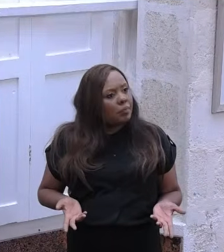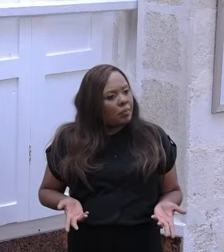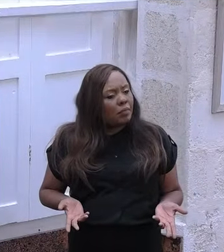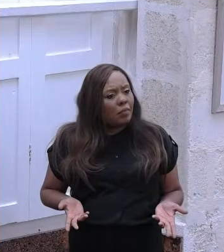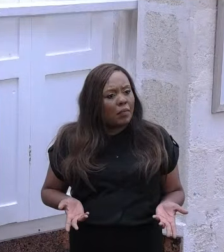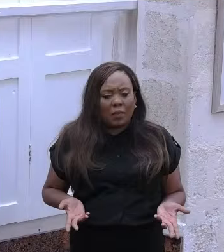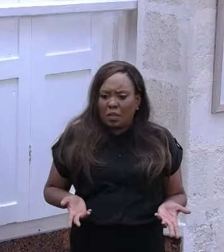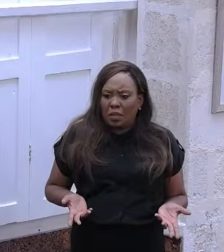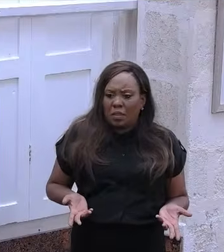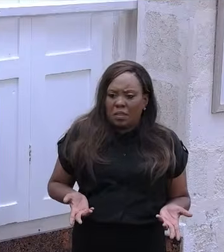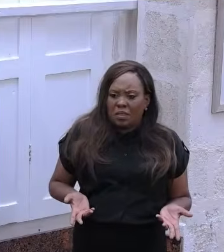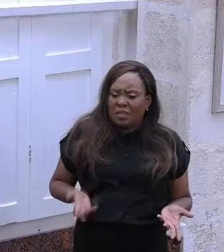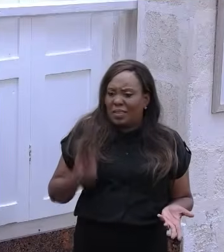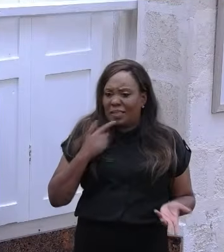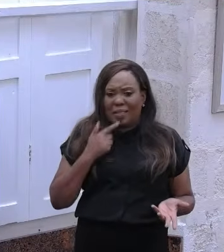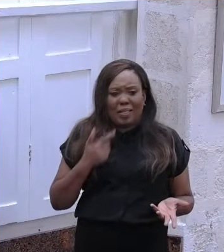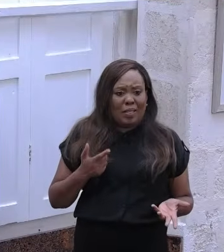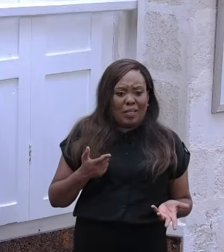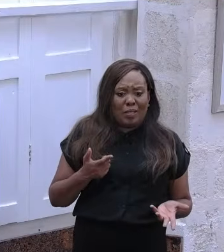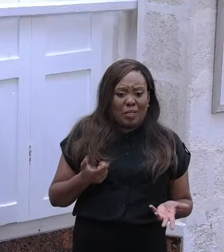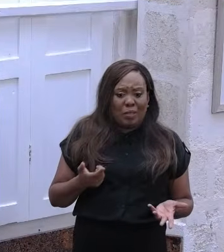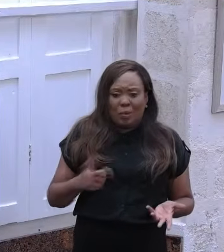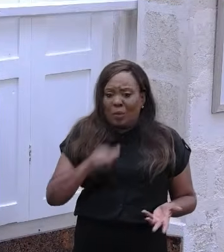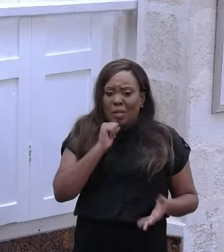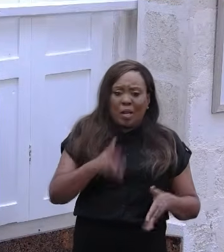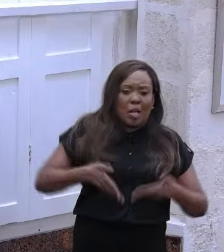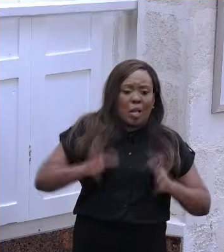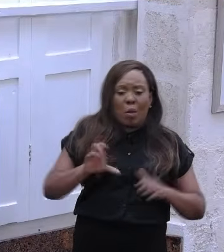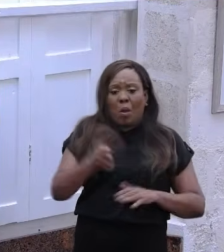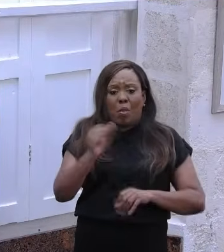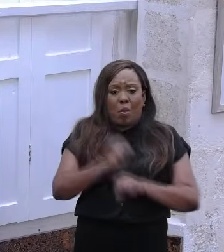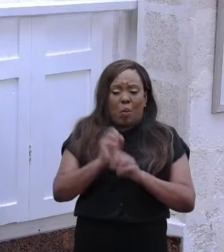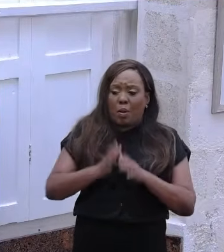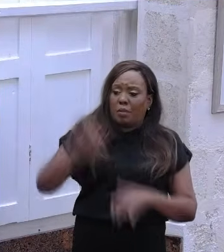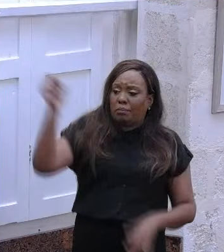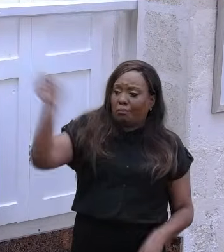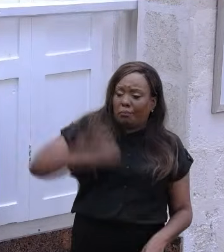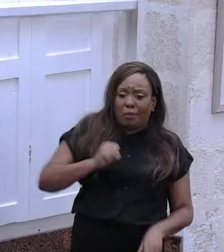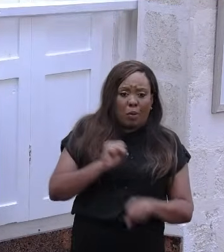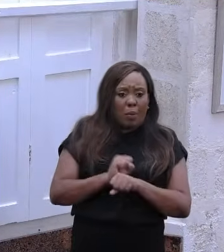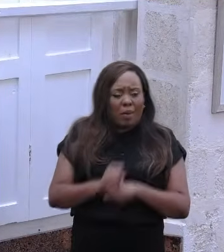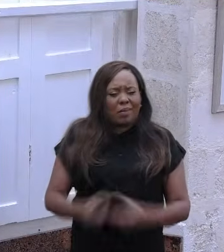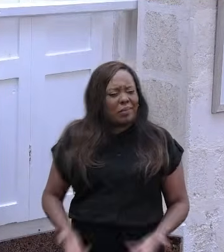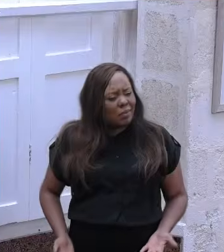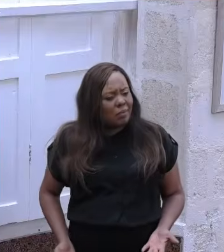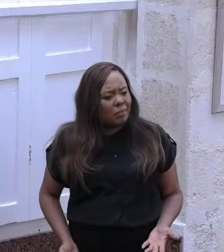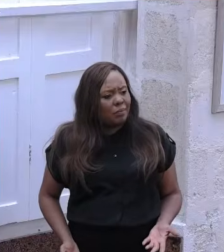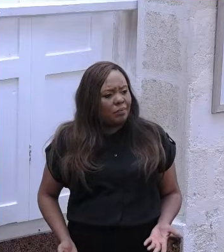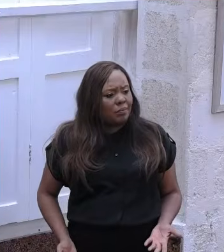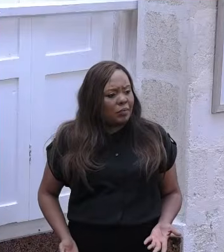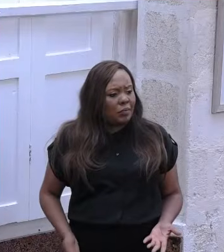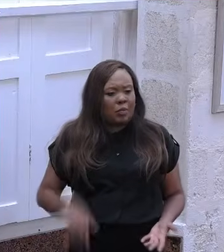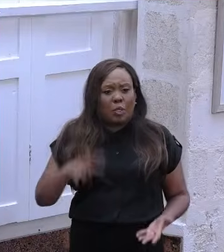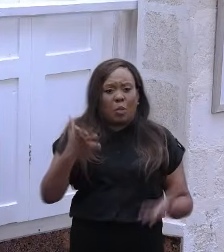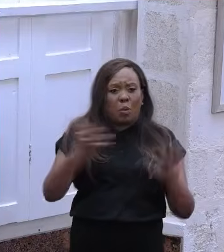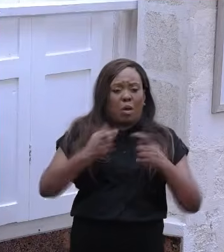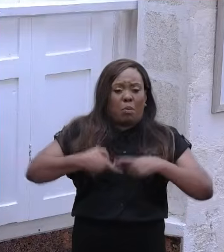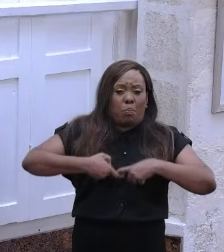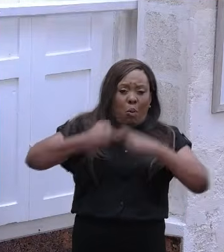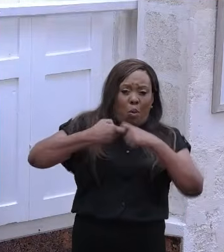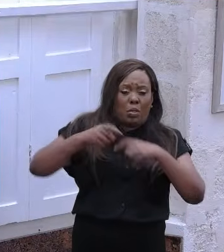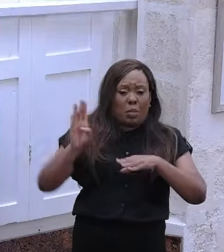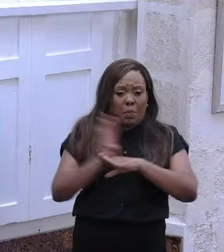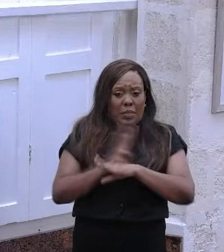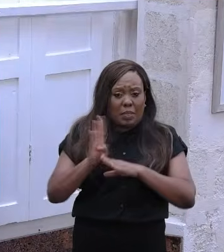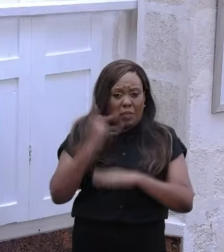allow labor to come in because there's a shortage, because you want to keep it for Barbadians, but Barbadians can't fill it for 2 years or so? So that was